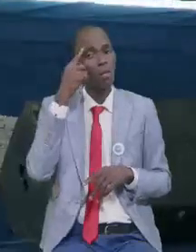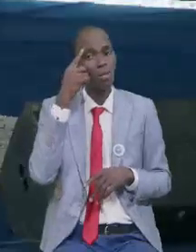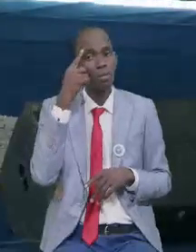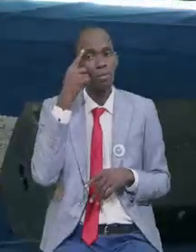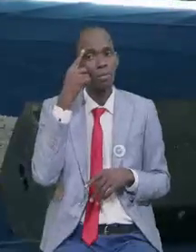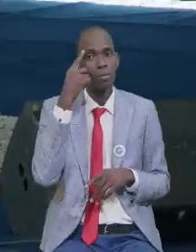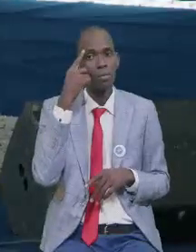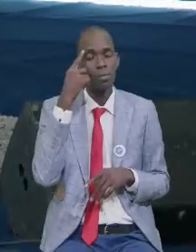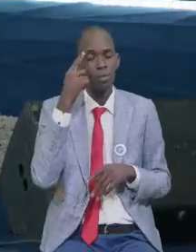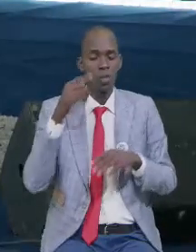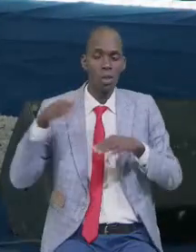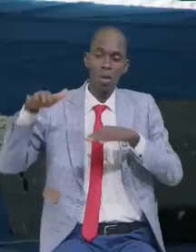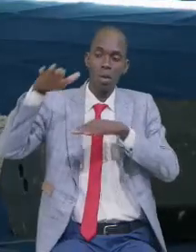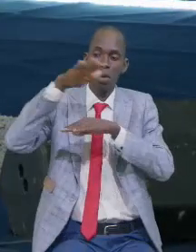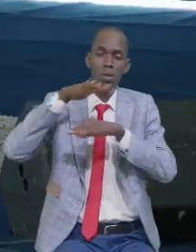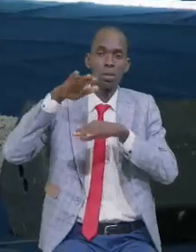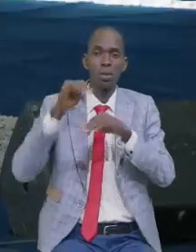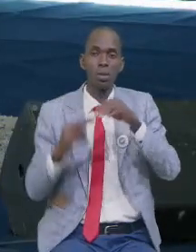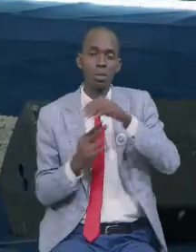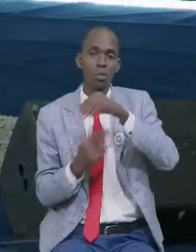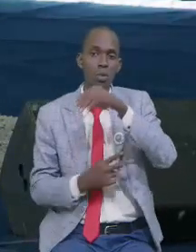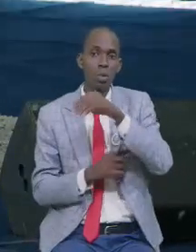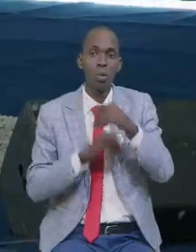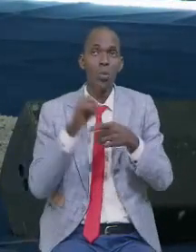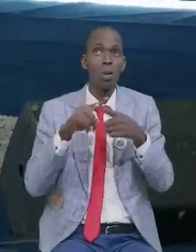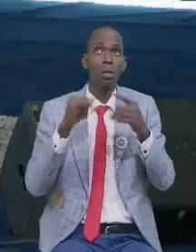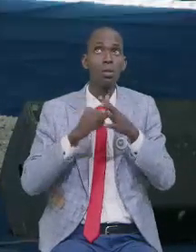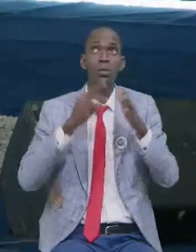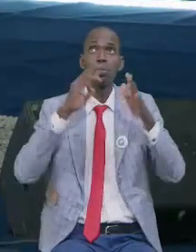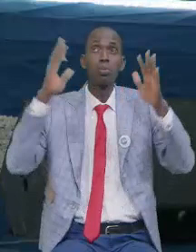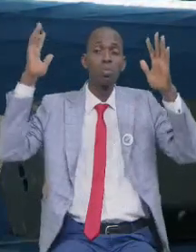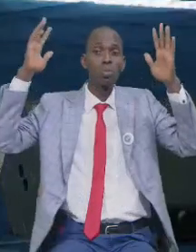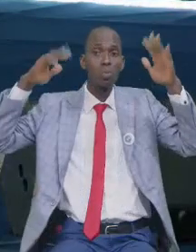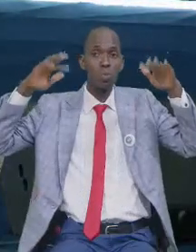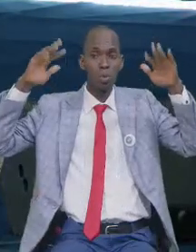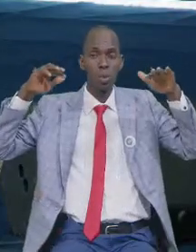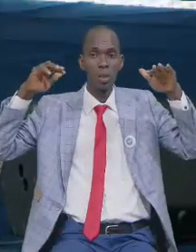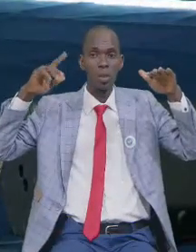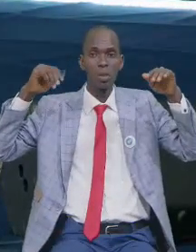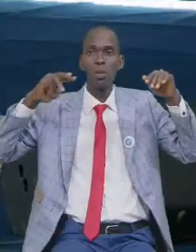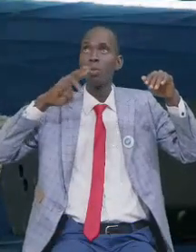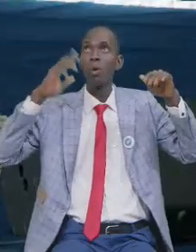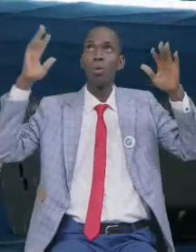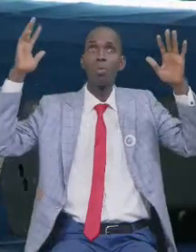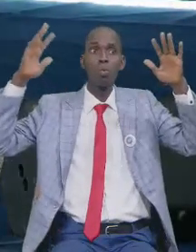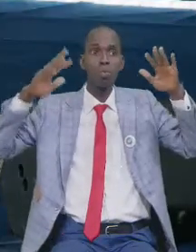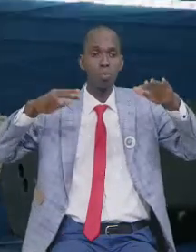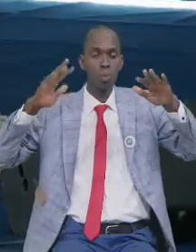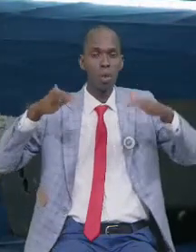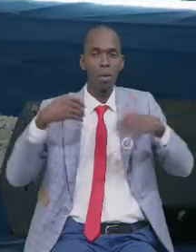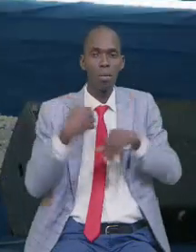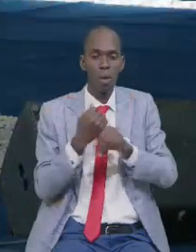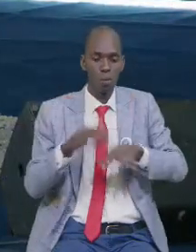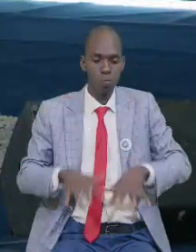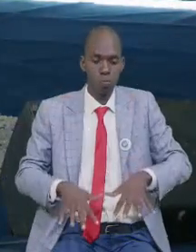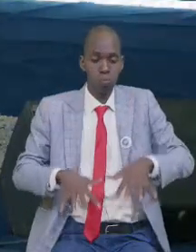the bridge there, when it rains, the water will even swell up and always